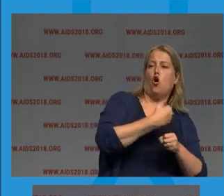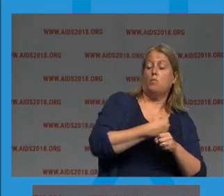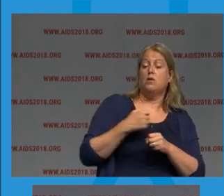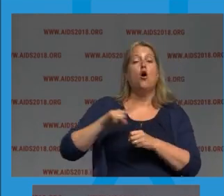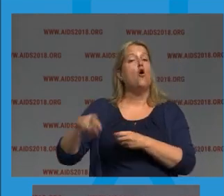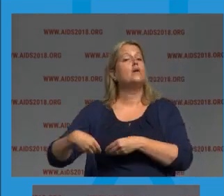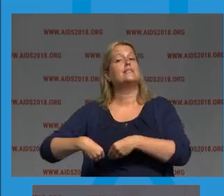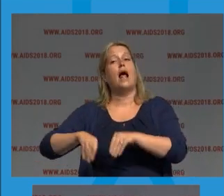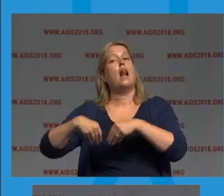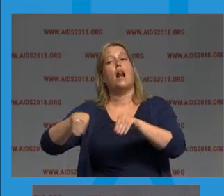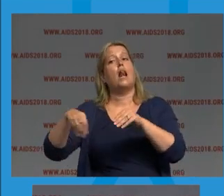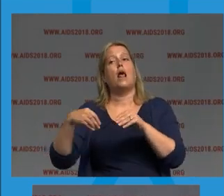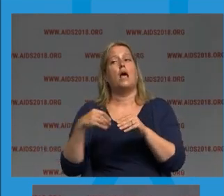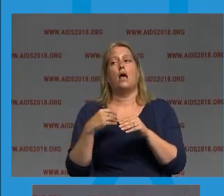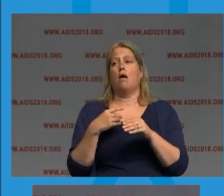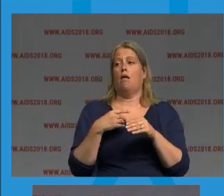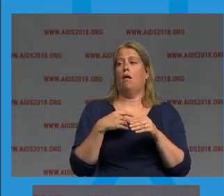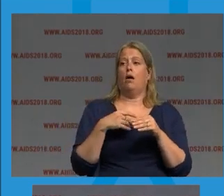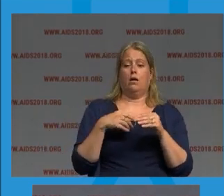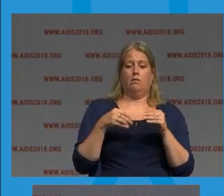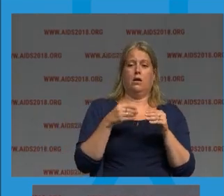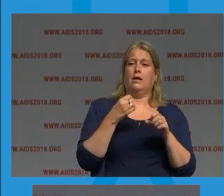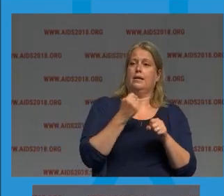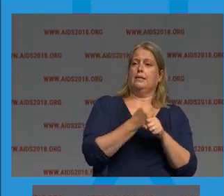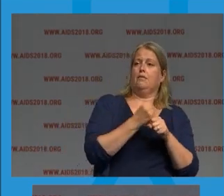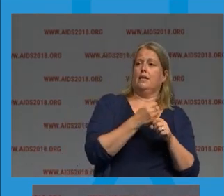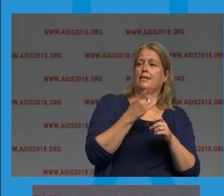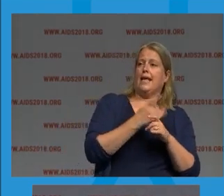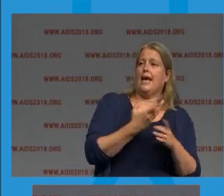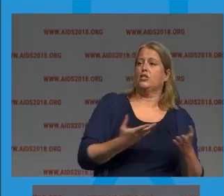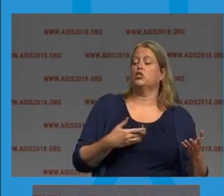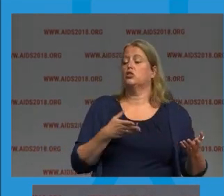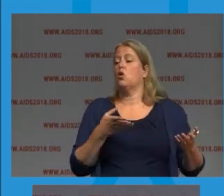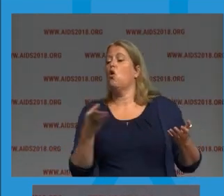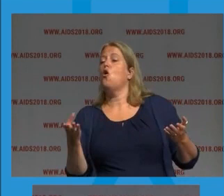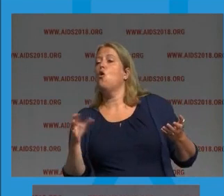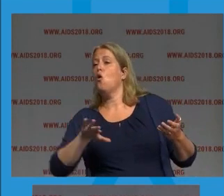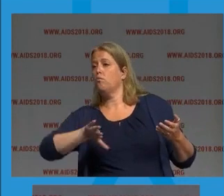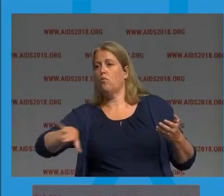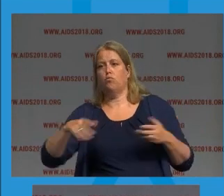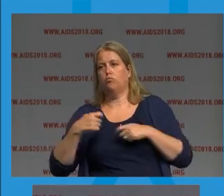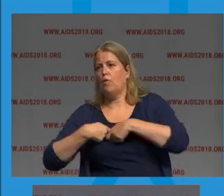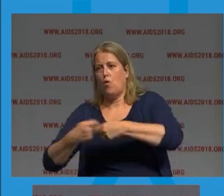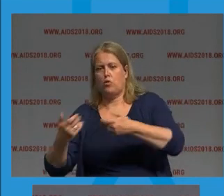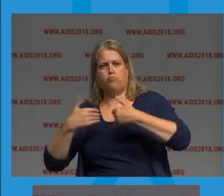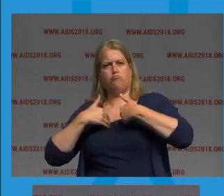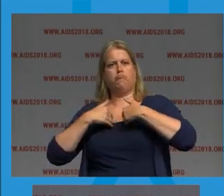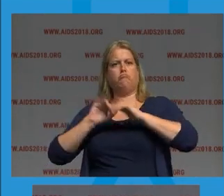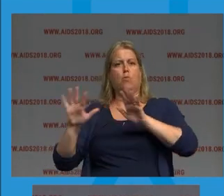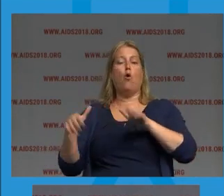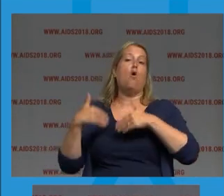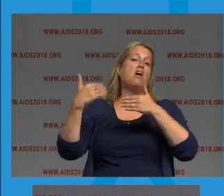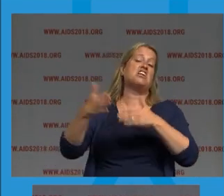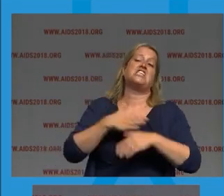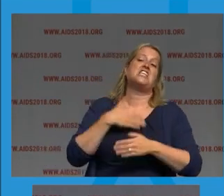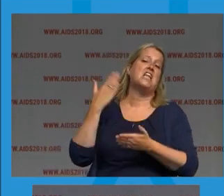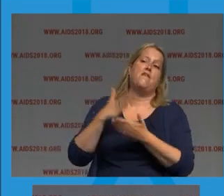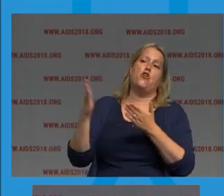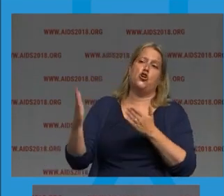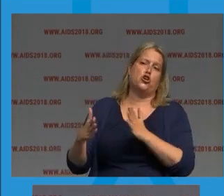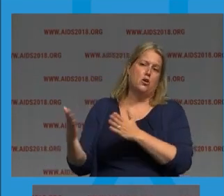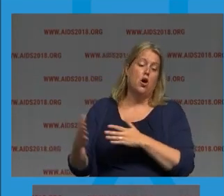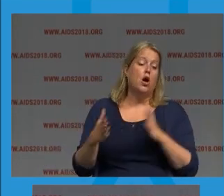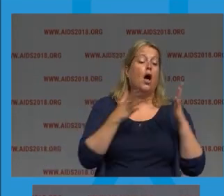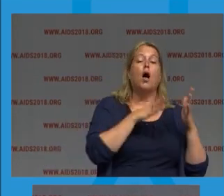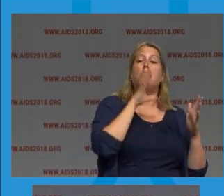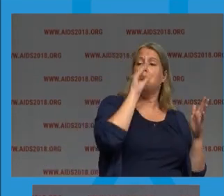longer report transactional sex. And of course there are people who never reported transactional sex or sex work. And the same thing applies on men. There are people